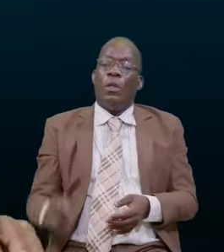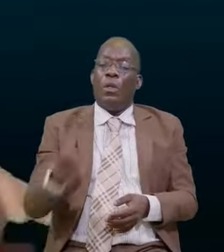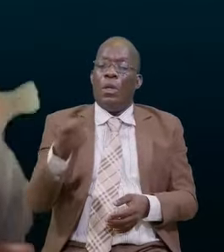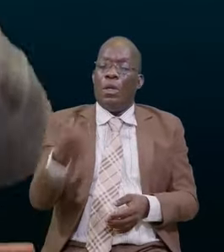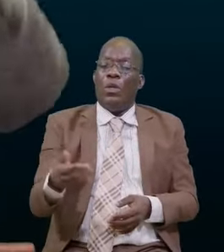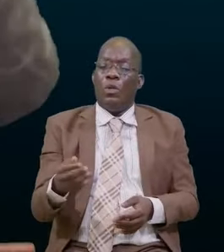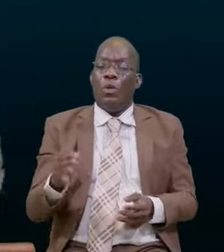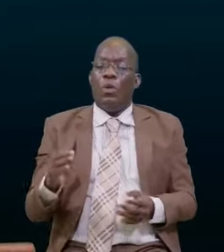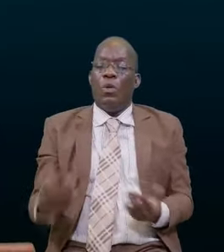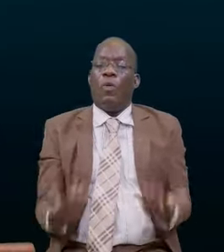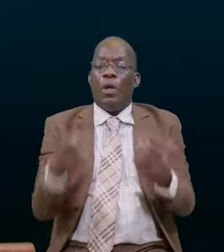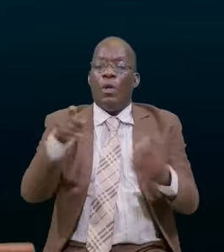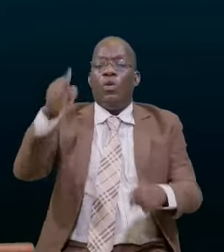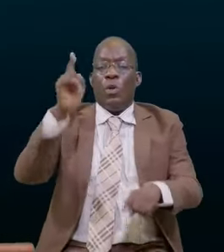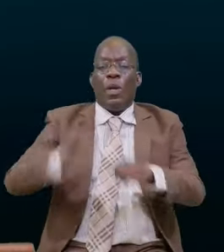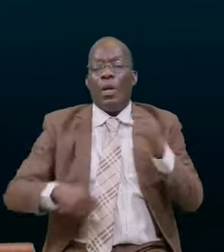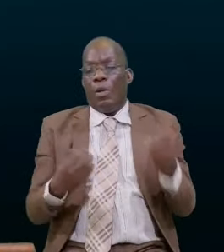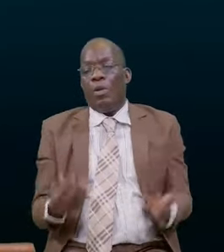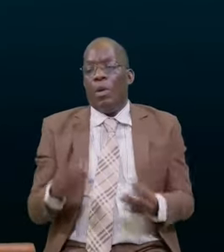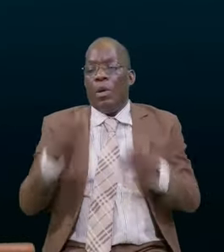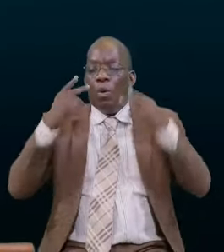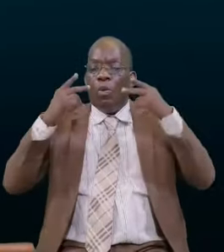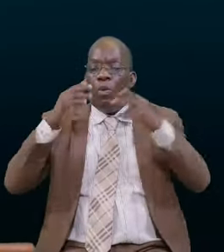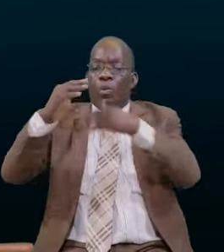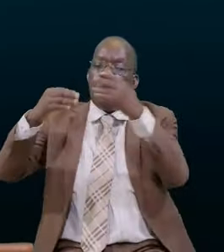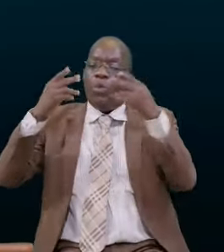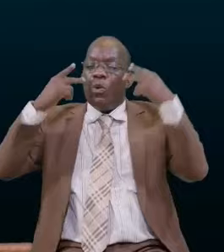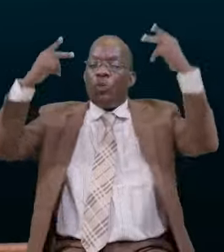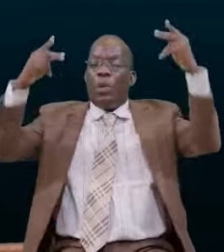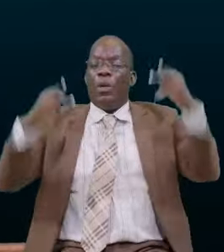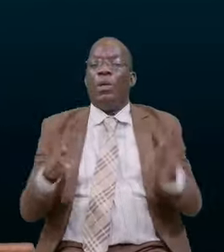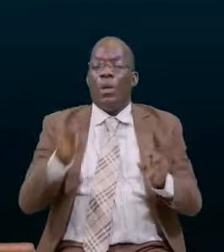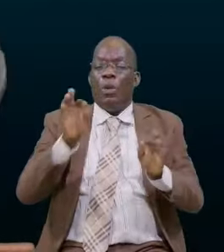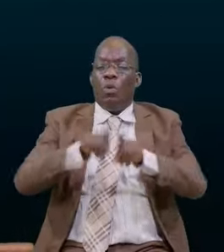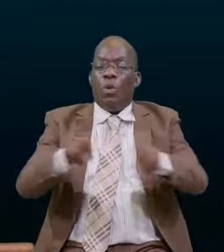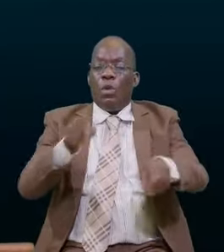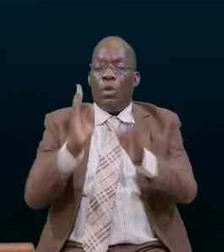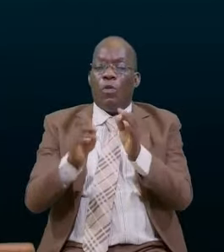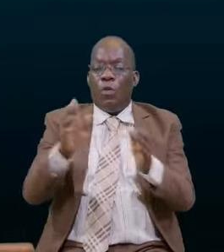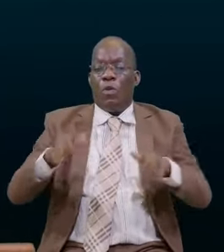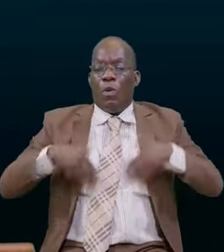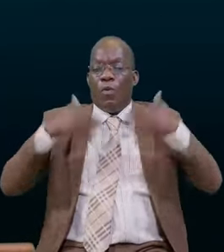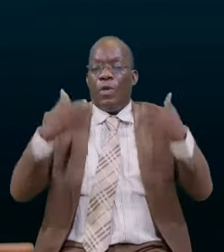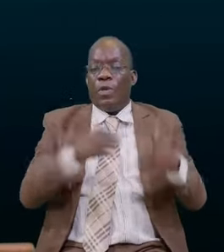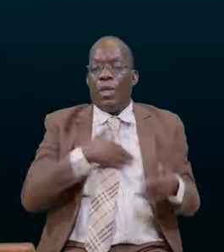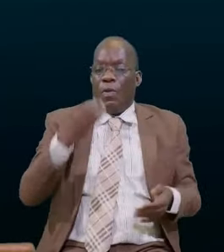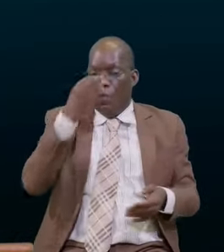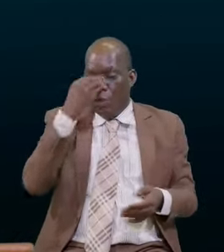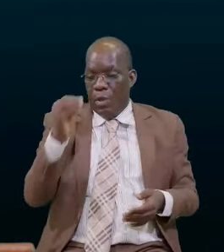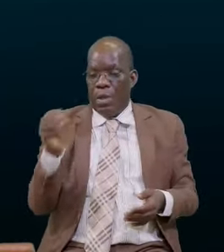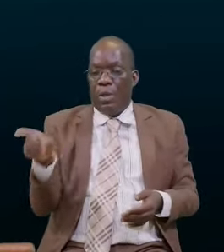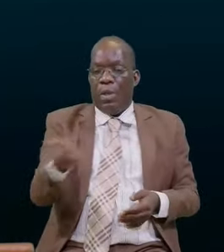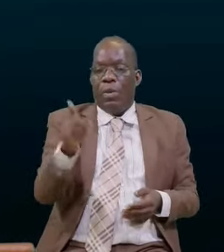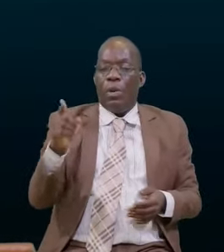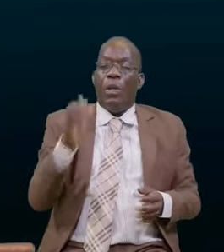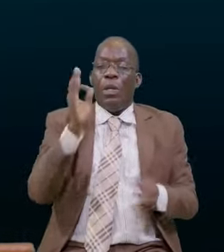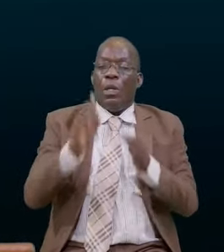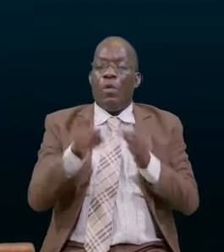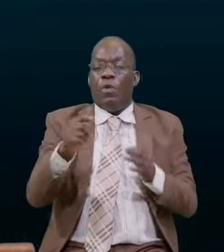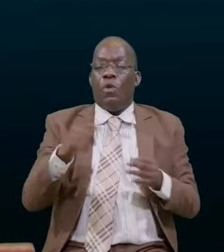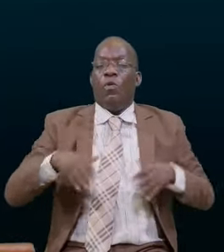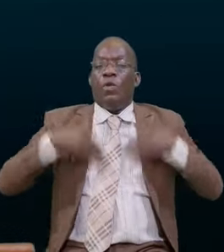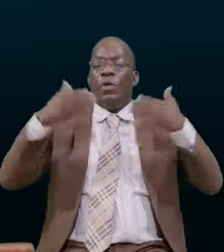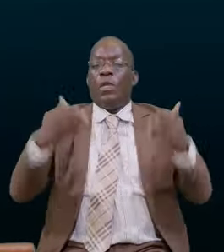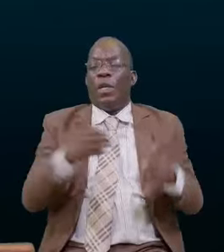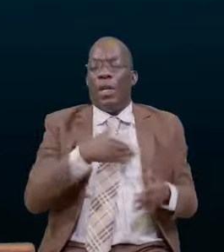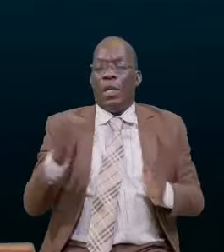Prosper but if you confess and forsake them you shall obtain the mercy if you confess and forsake them you shall be cleansed by the